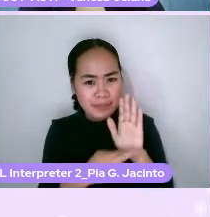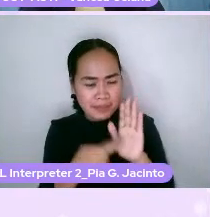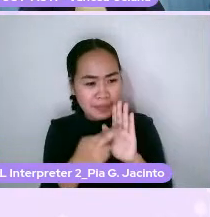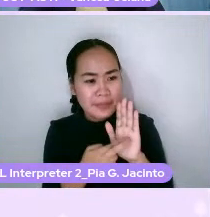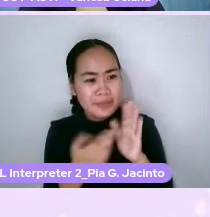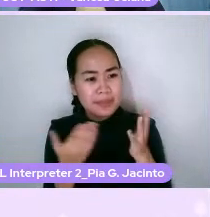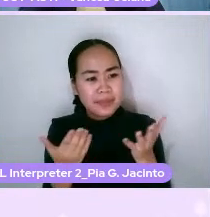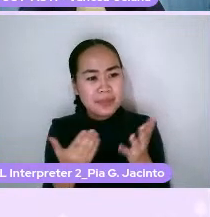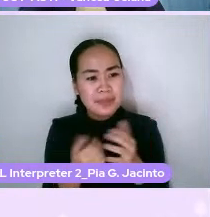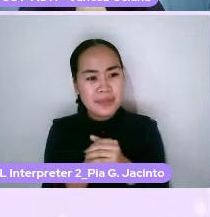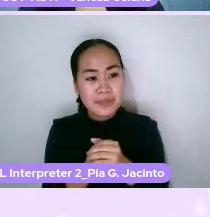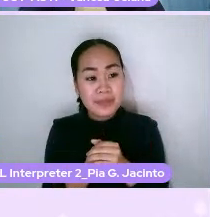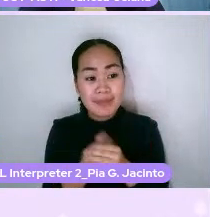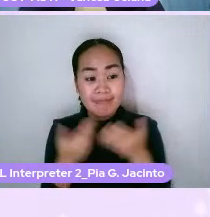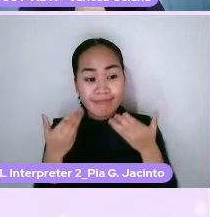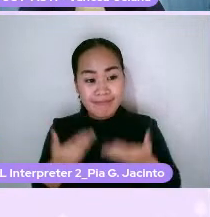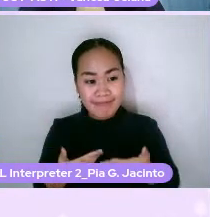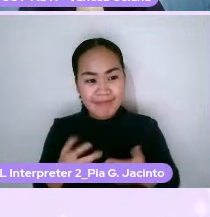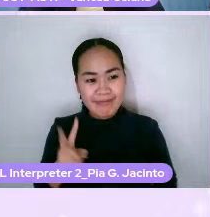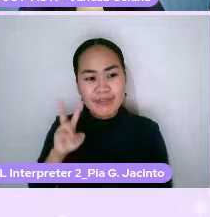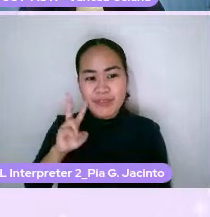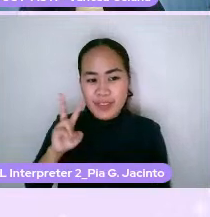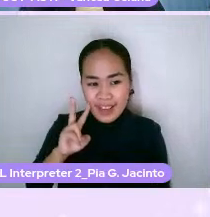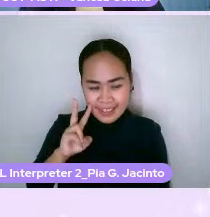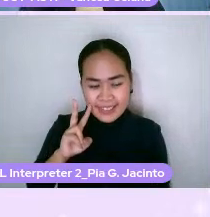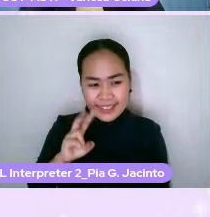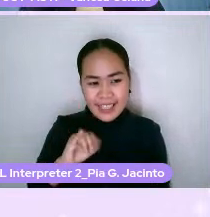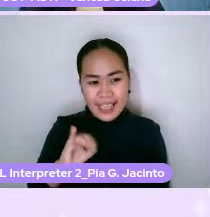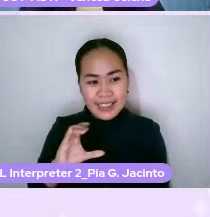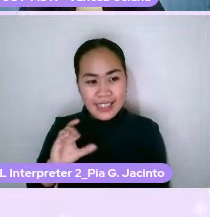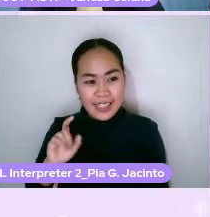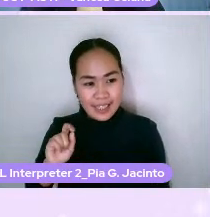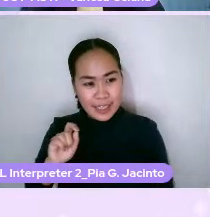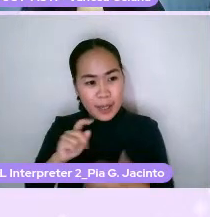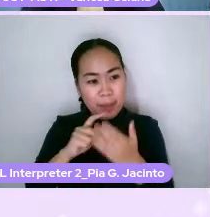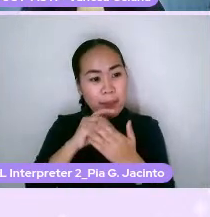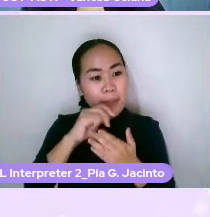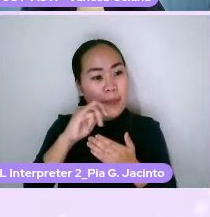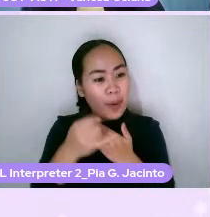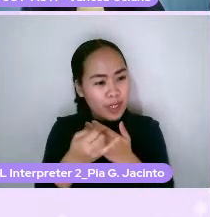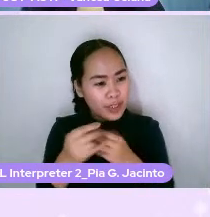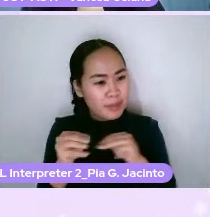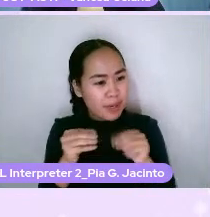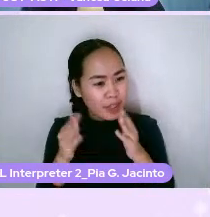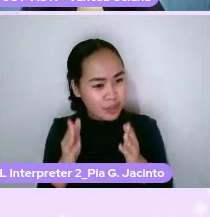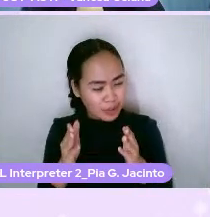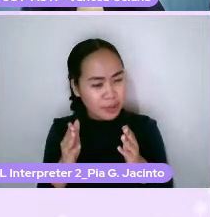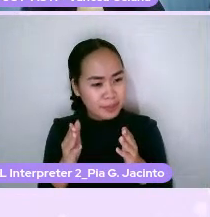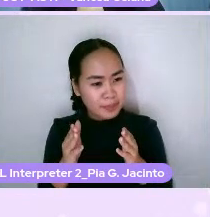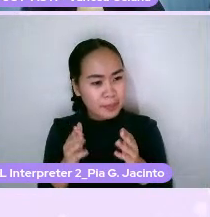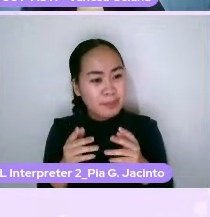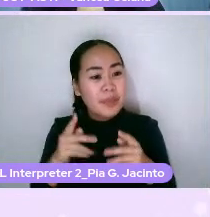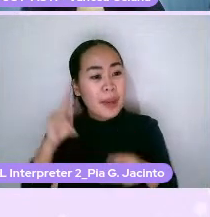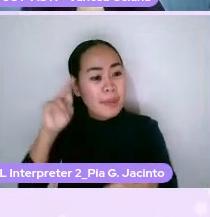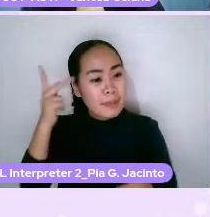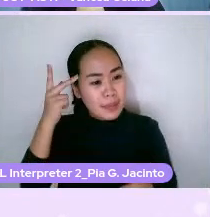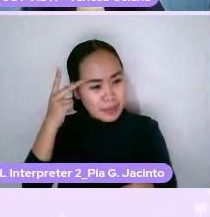Again, I am Van, ICT project manager, public servant, a wife, a mother of